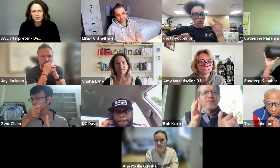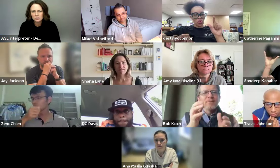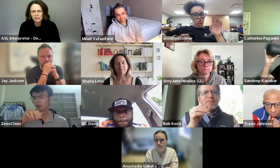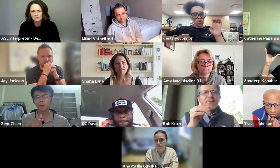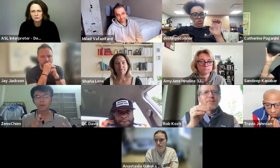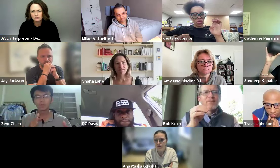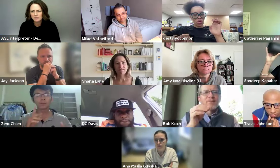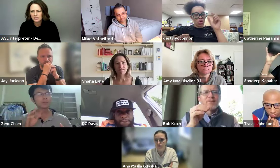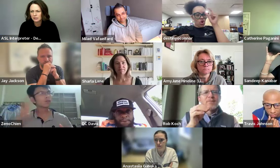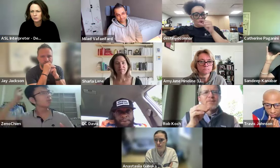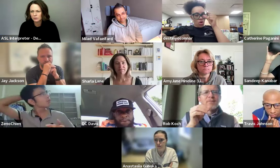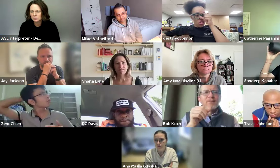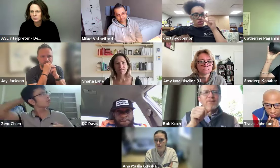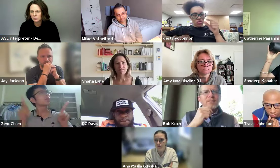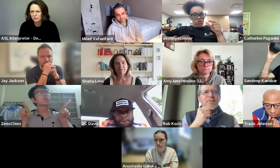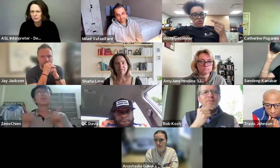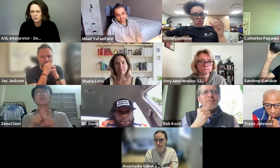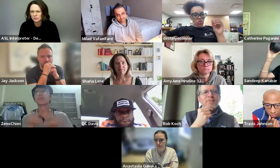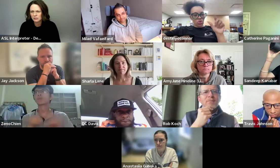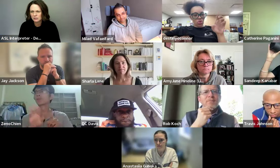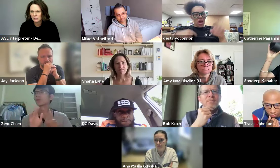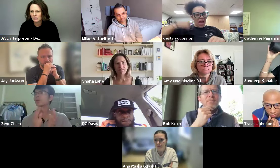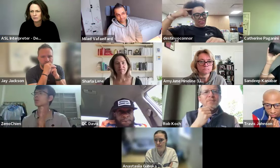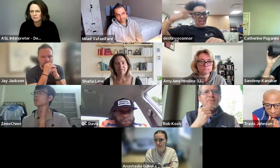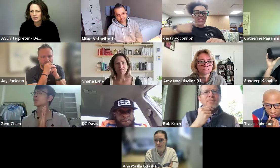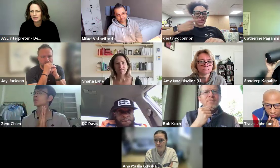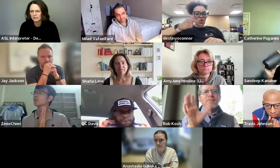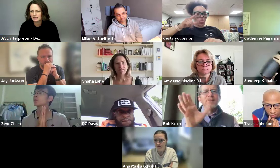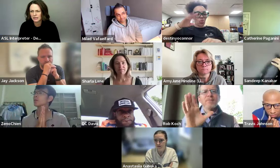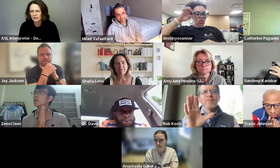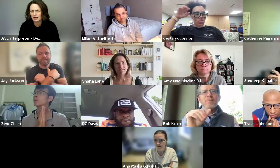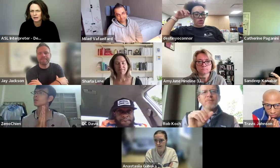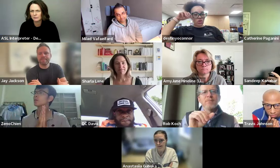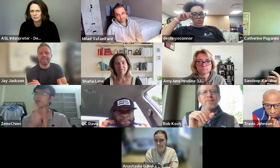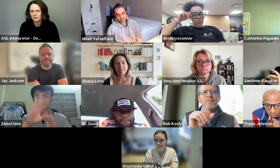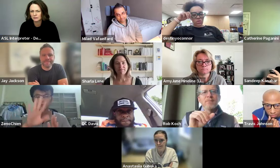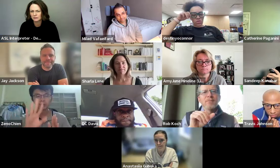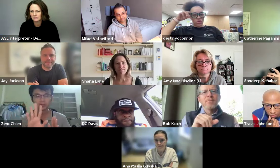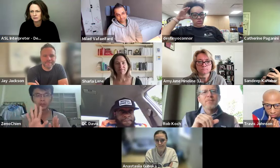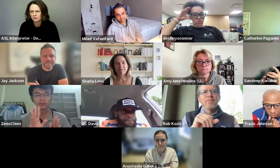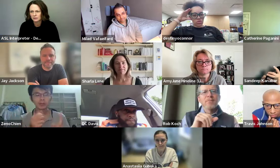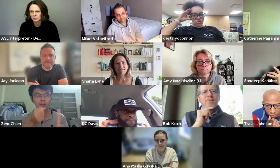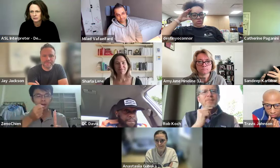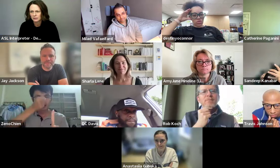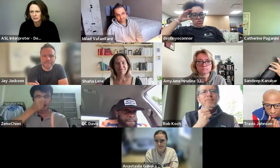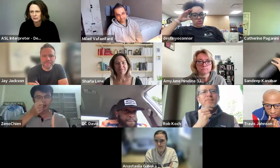What did you say? Rob's asking, can you repeat what you said? It's like,